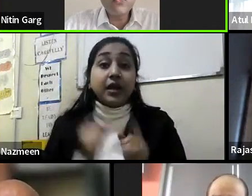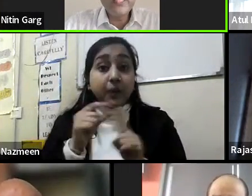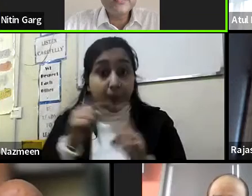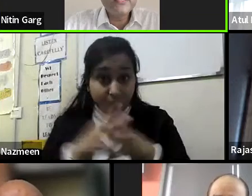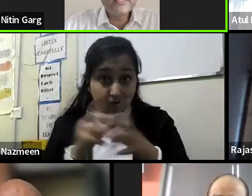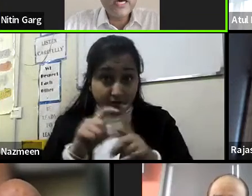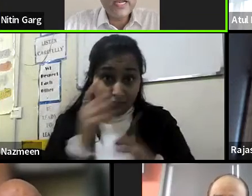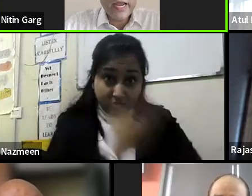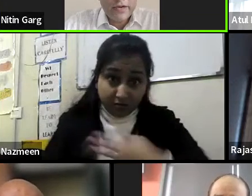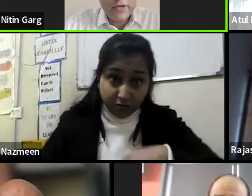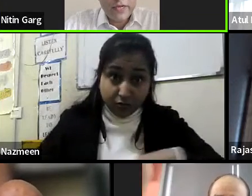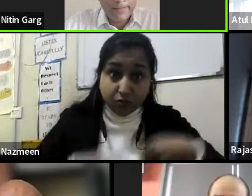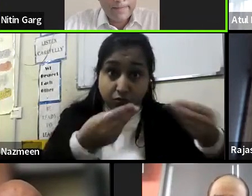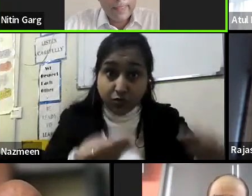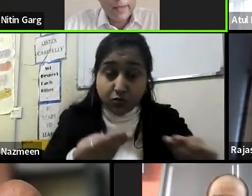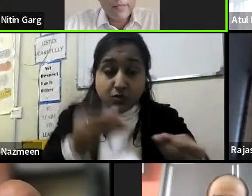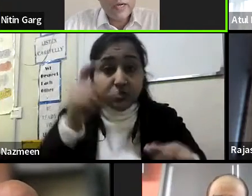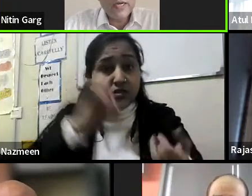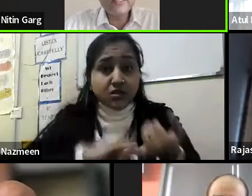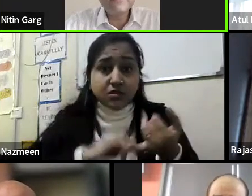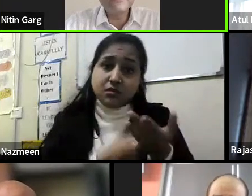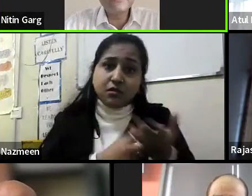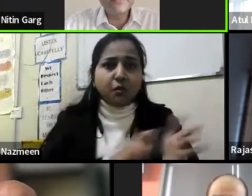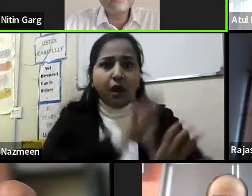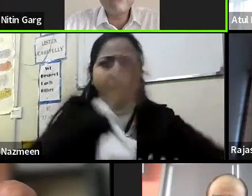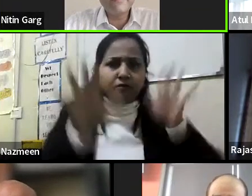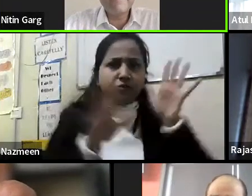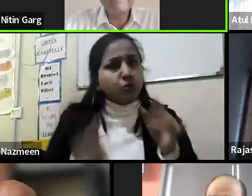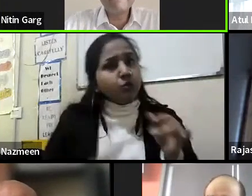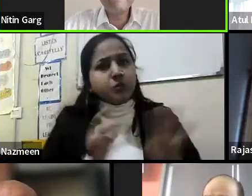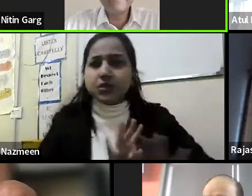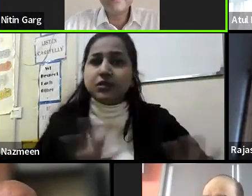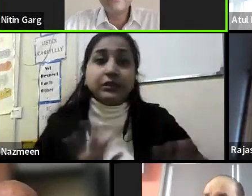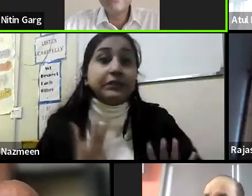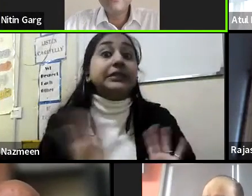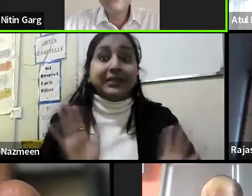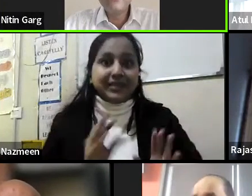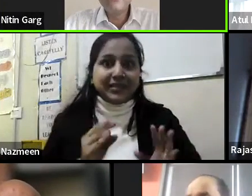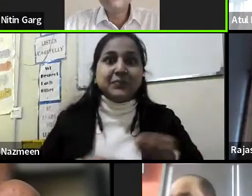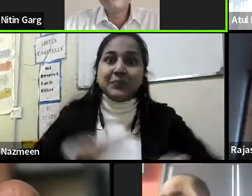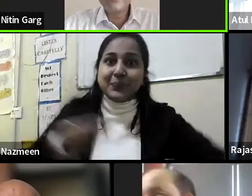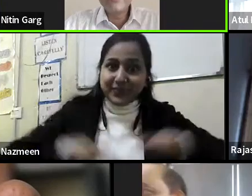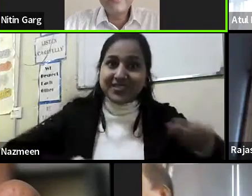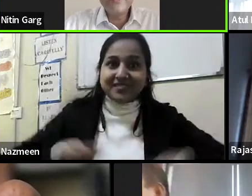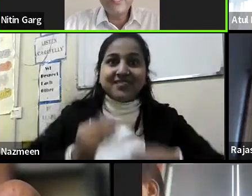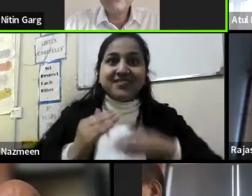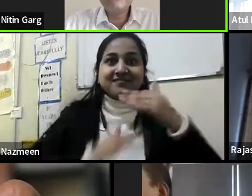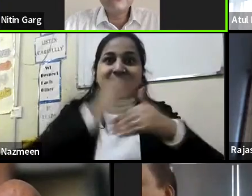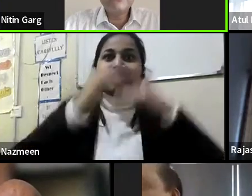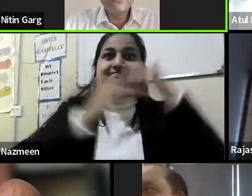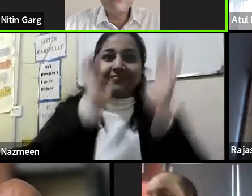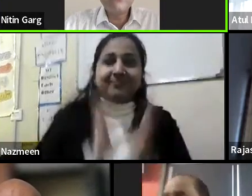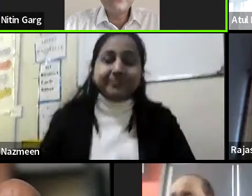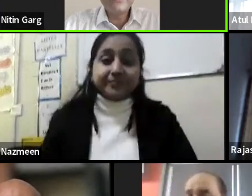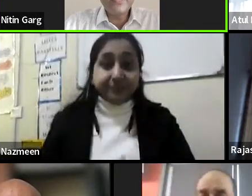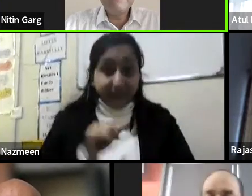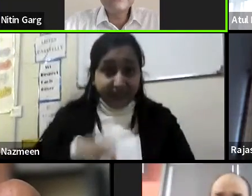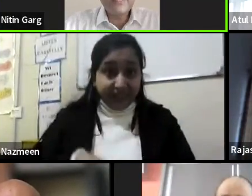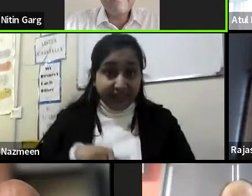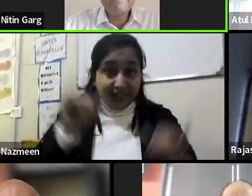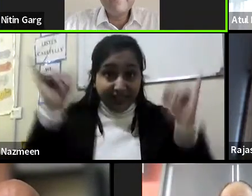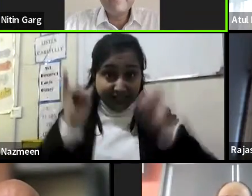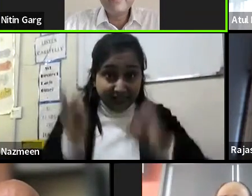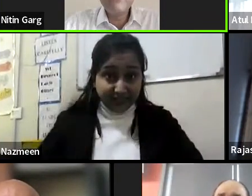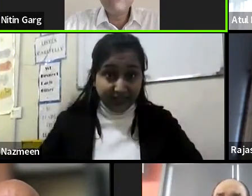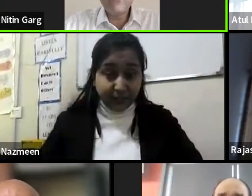is not only a CSR activity, but it is a business case for them. So in India, now the time